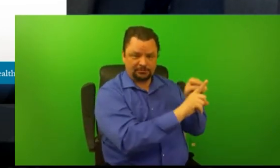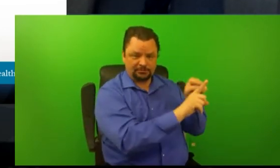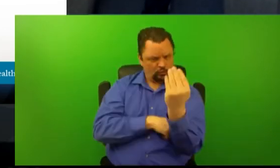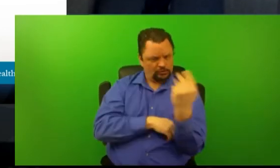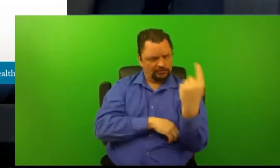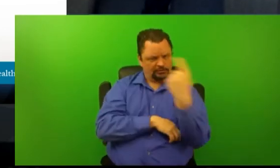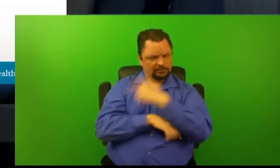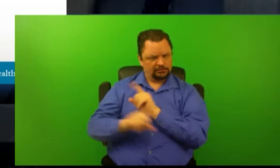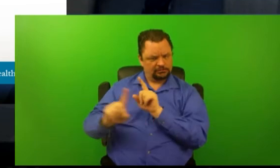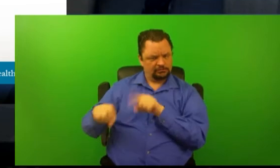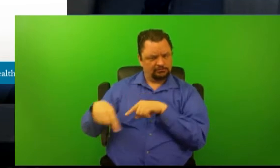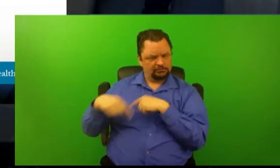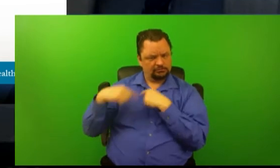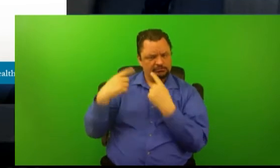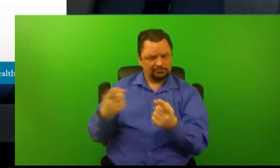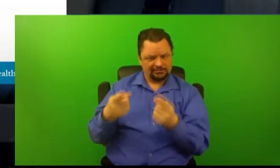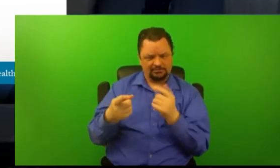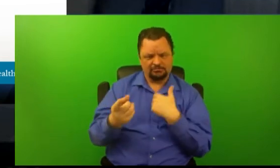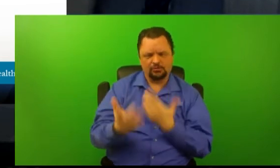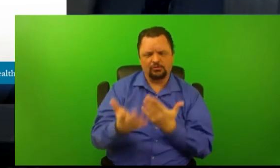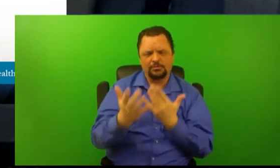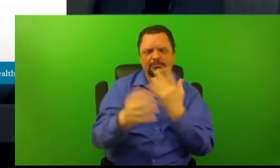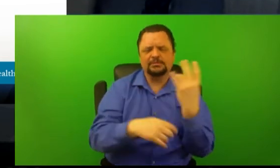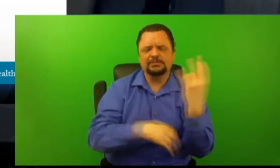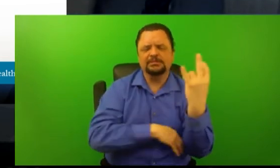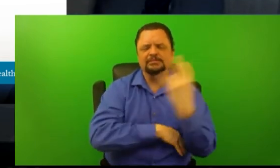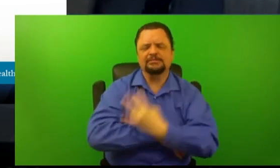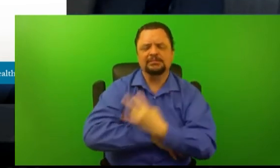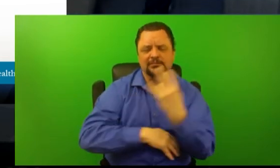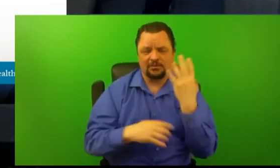of the data lag in the hospitalizations and deaths as they come across our table.